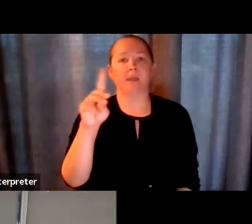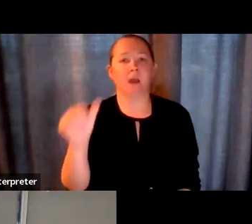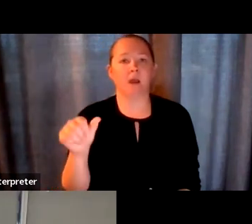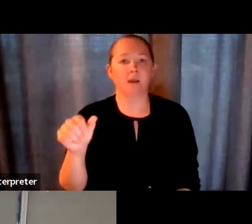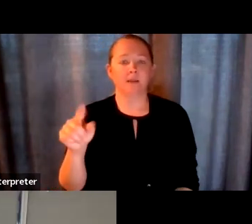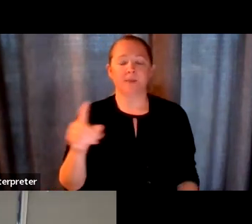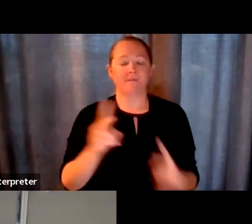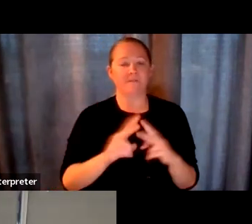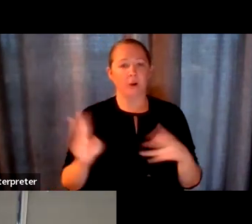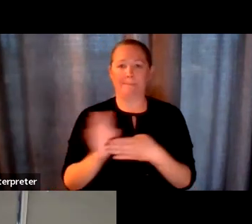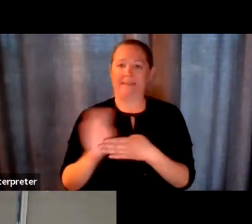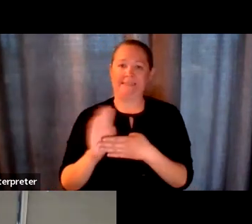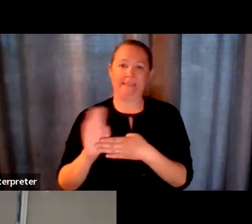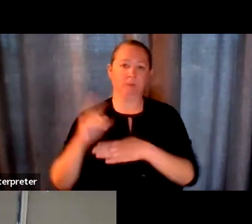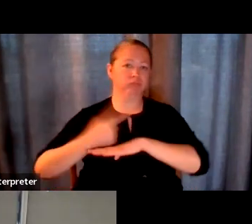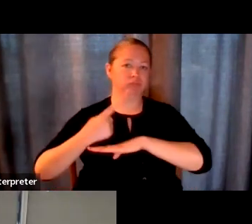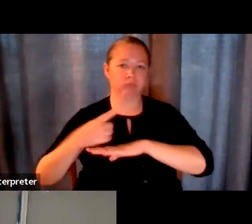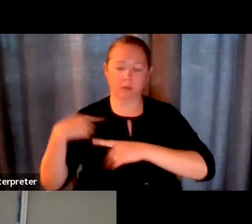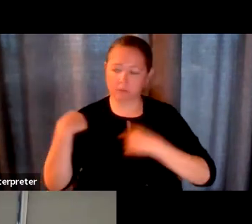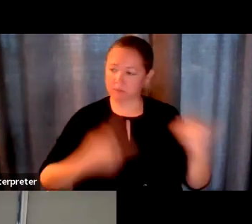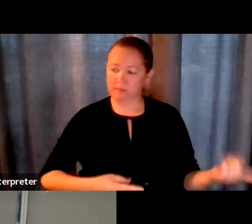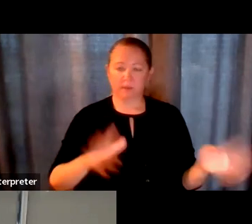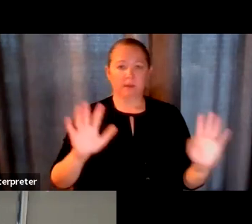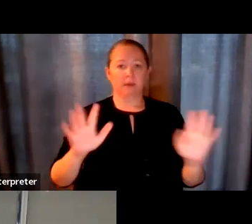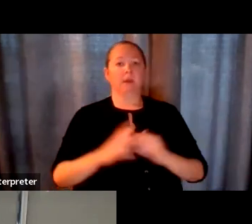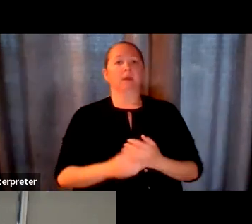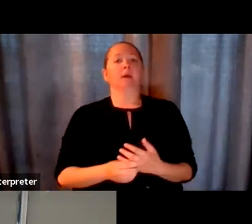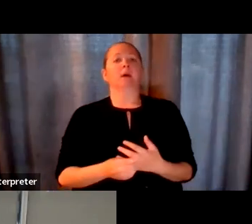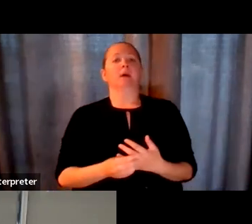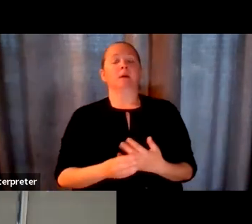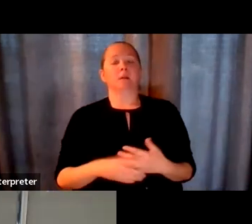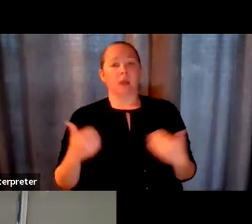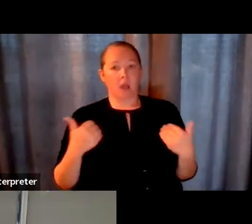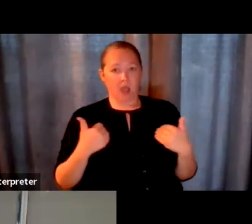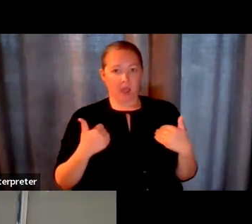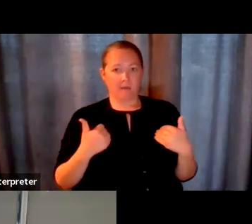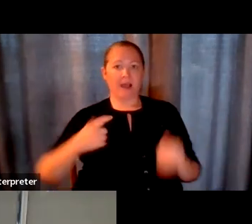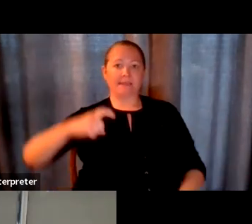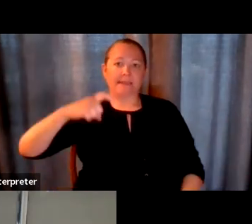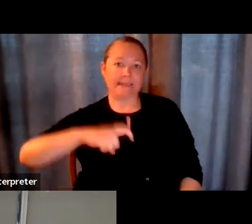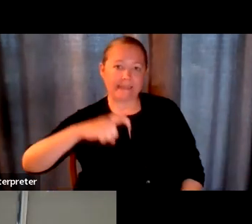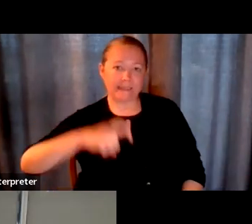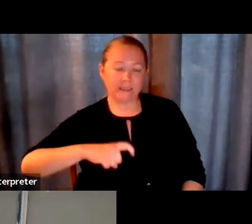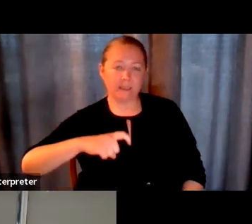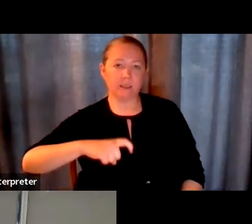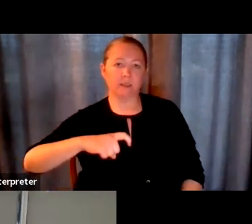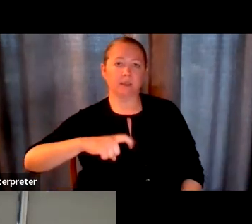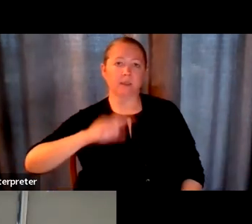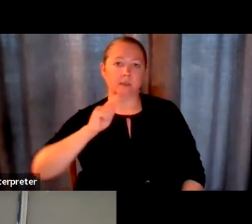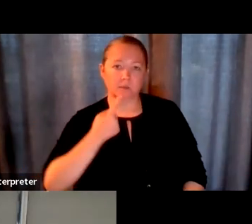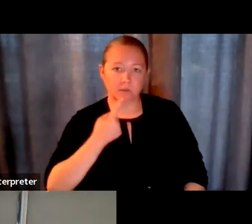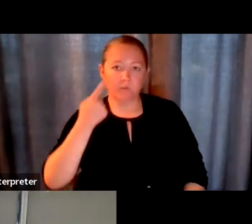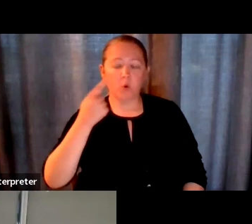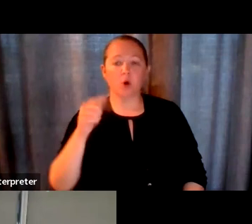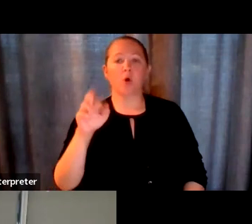days. You know, there is an intense need to reclaim religious